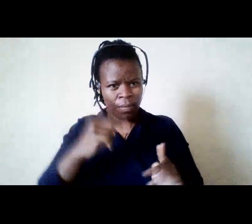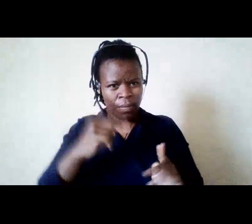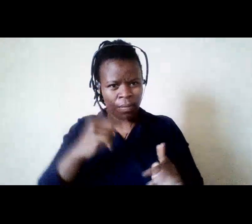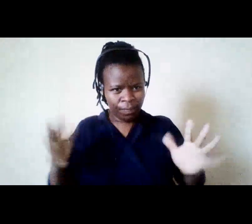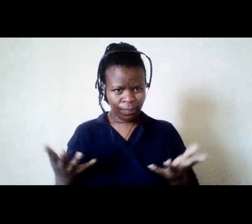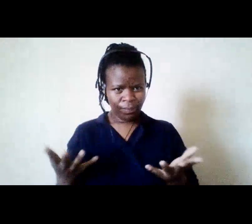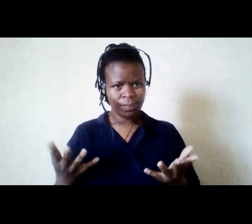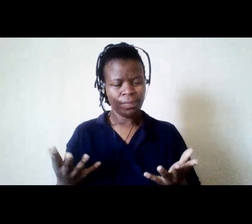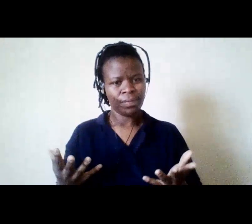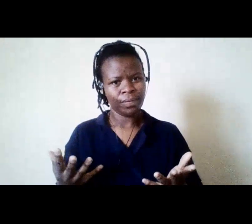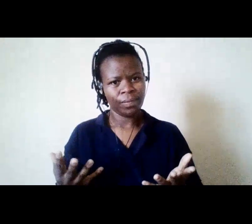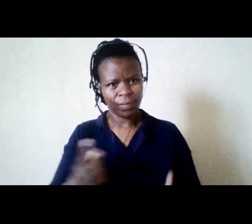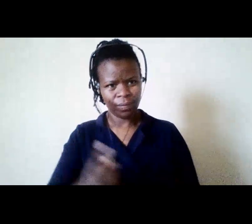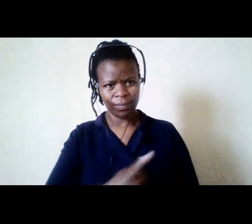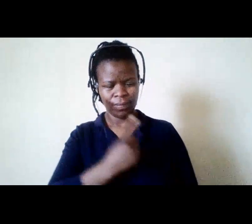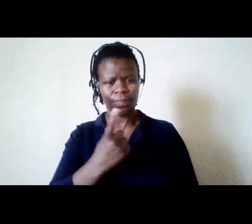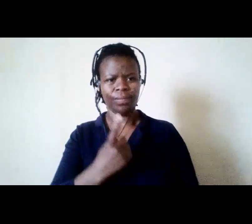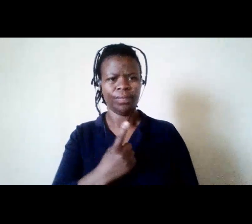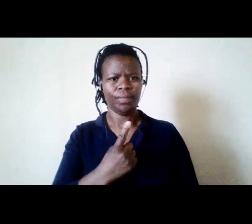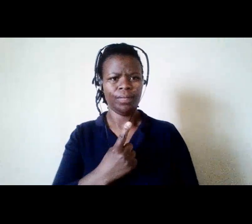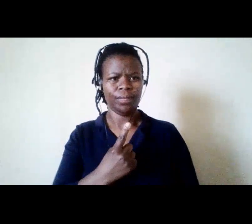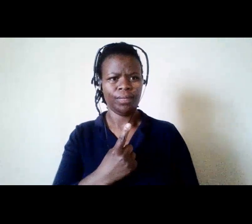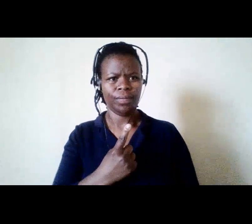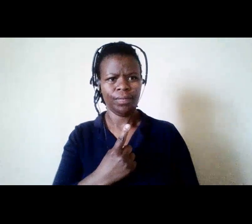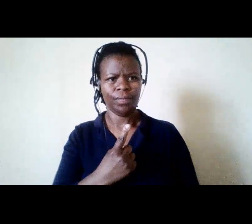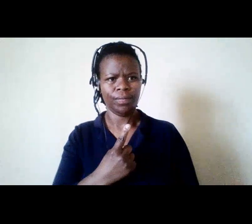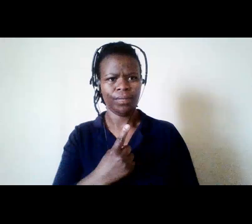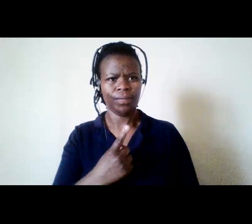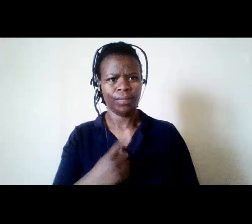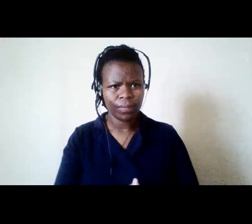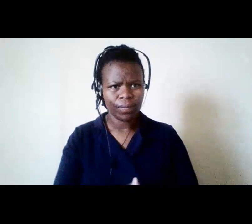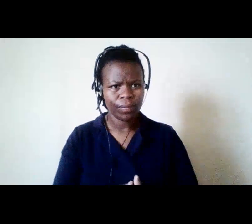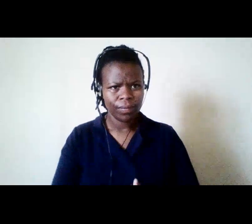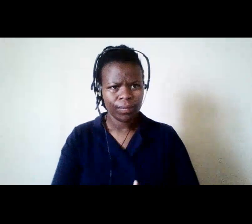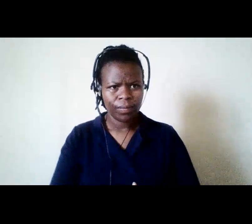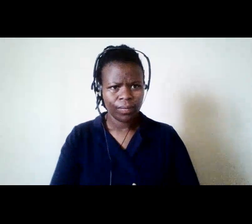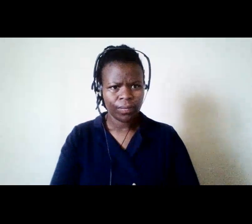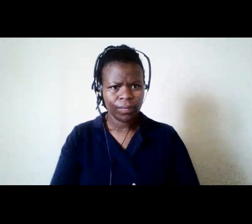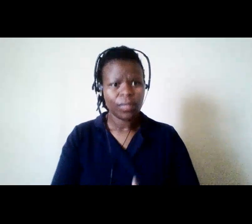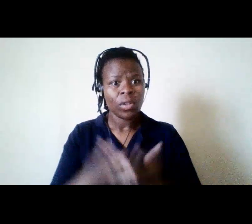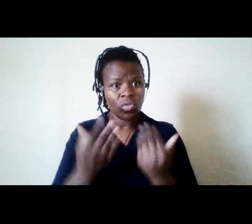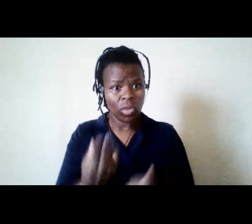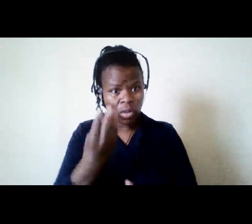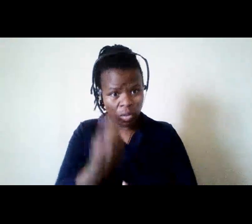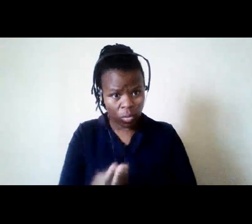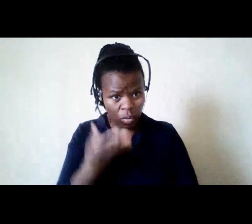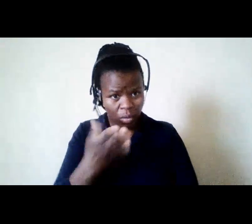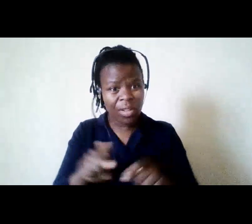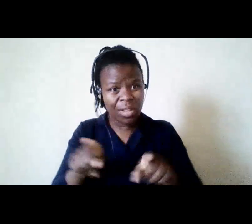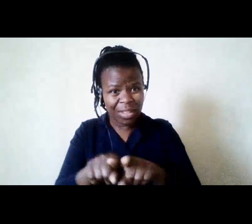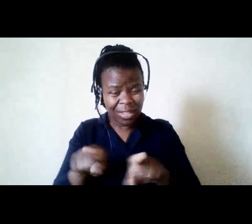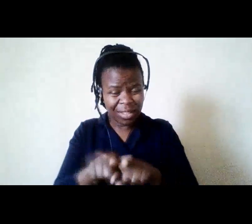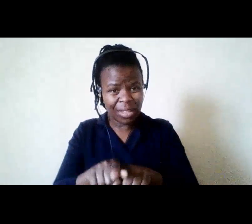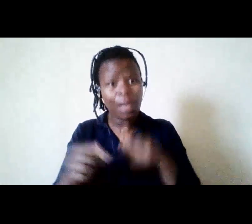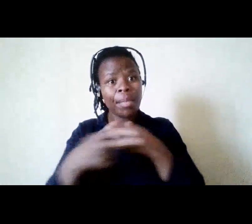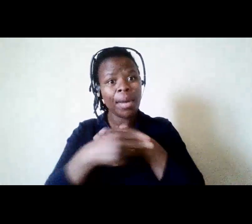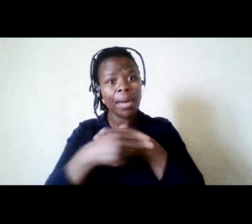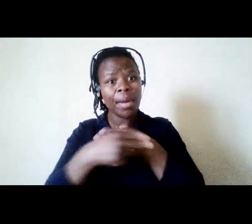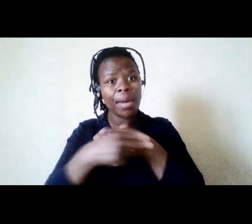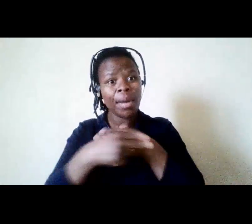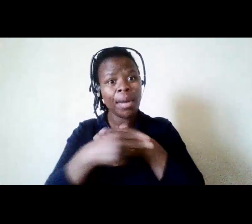do others see me now in the world today? That's what the child is saying. And if that is not addressed, if that is not addressed, you have